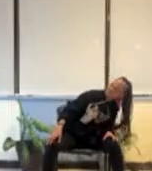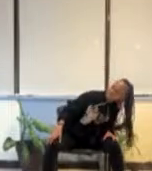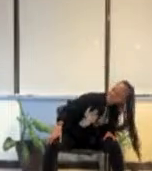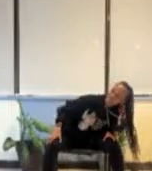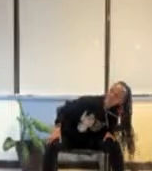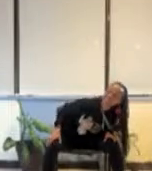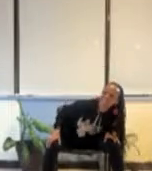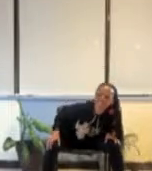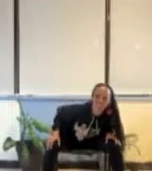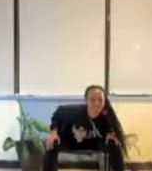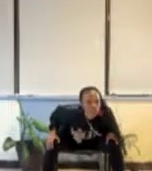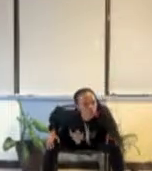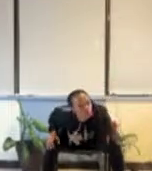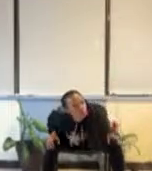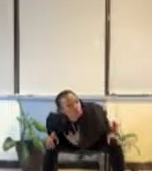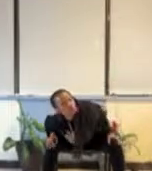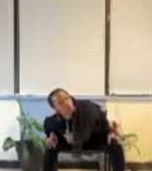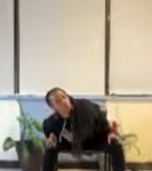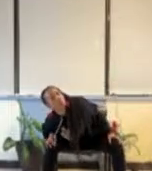oh,